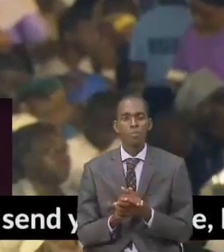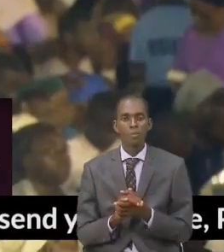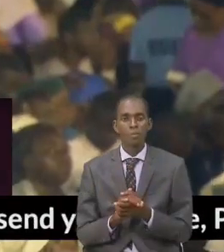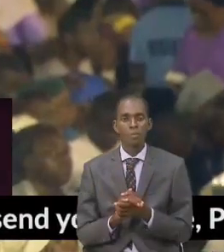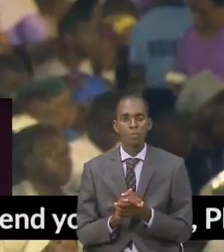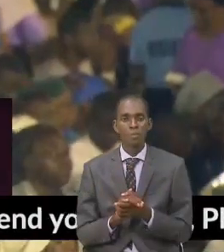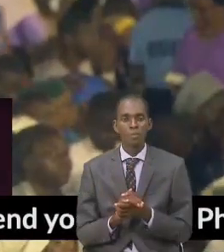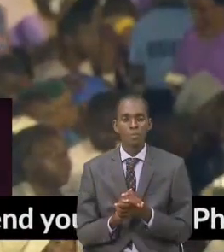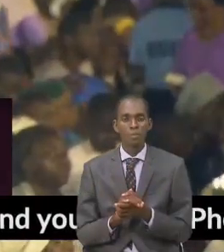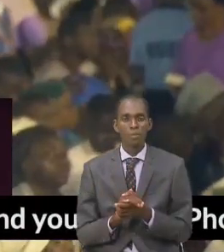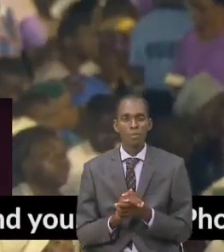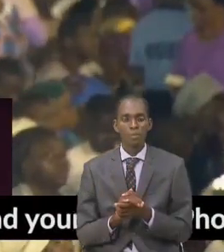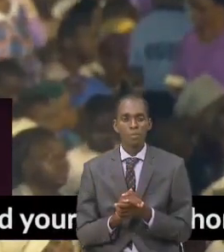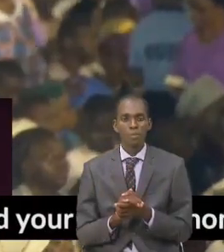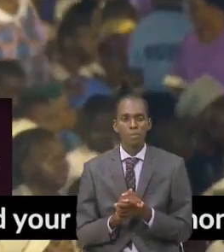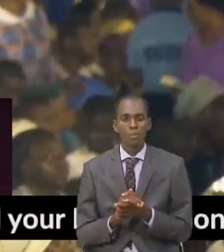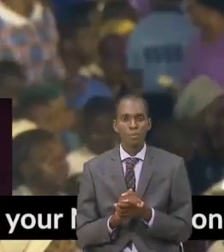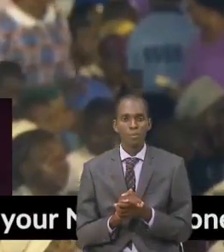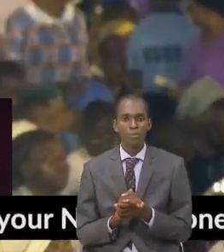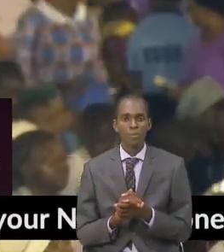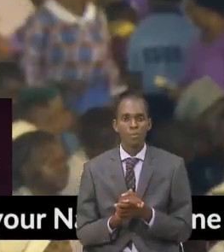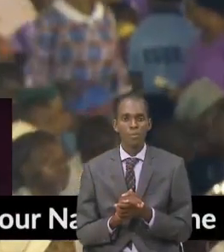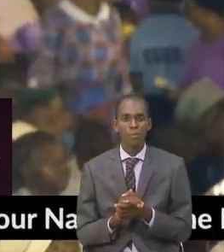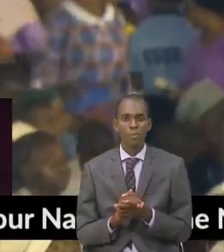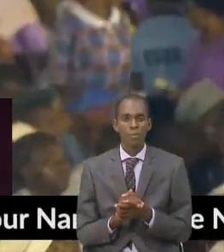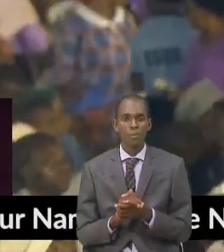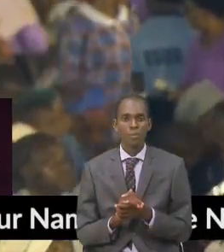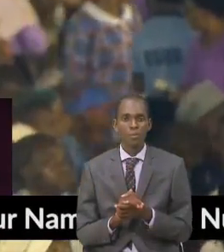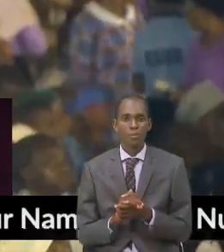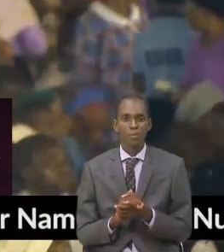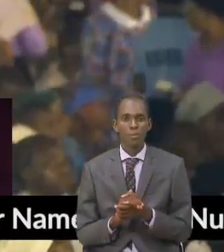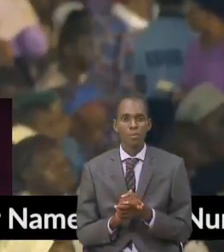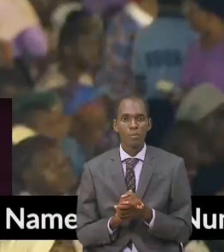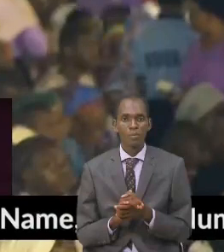The link is on your screen now.